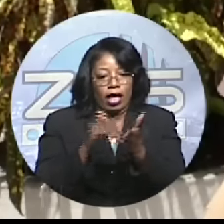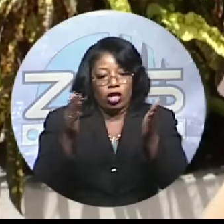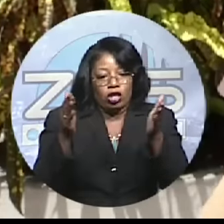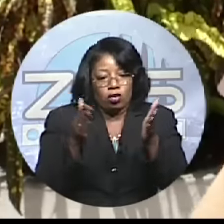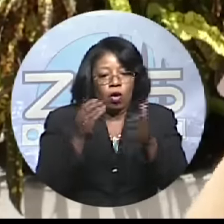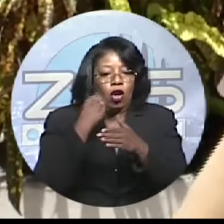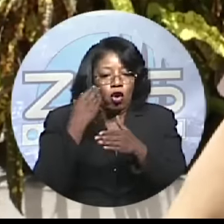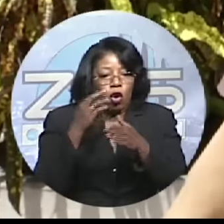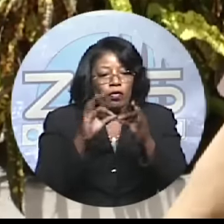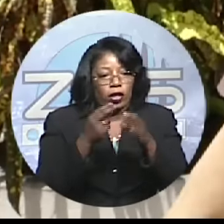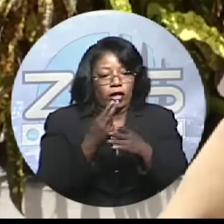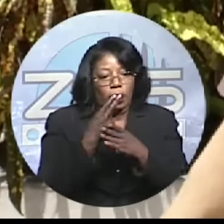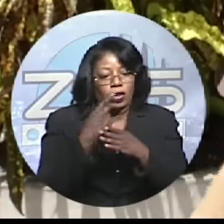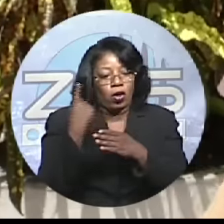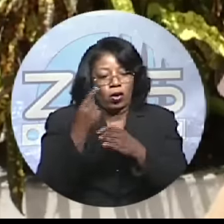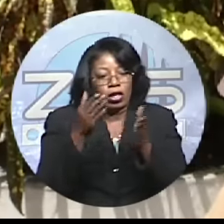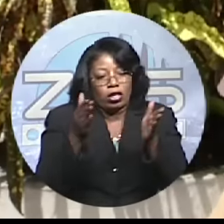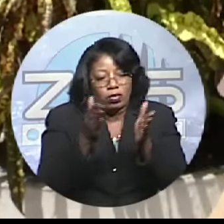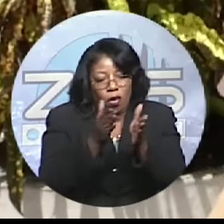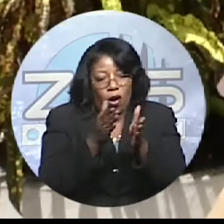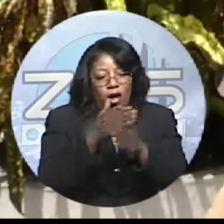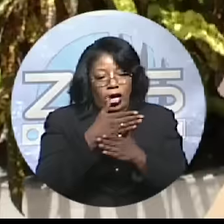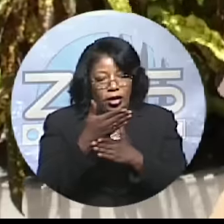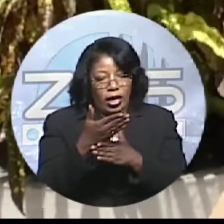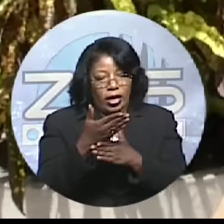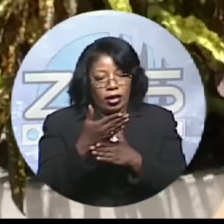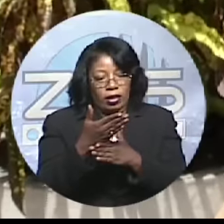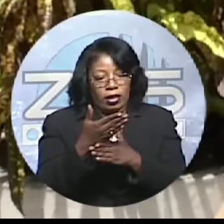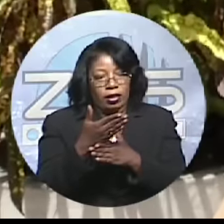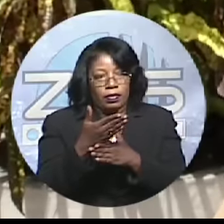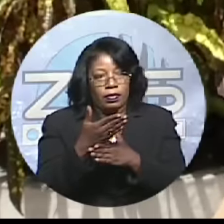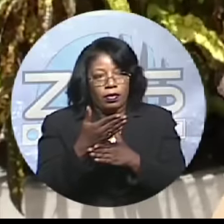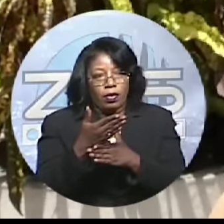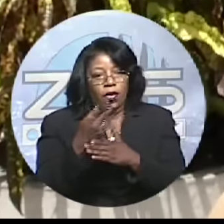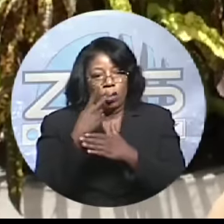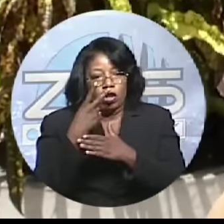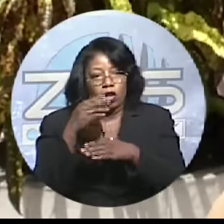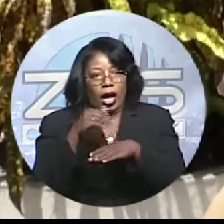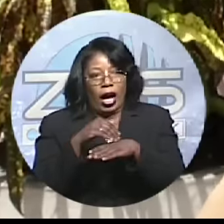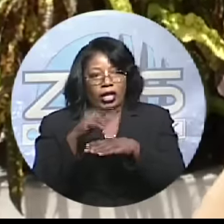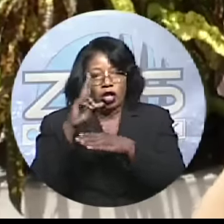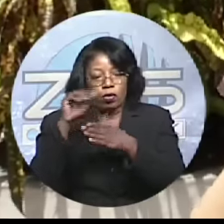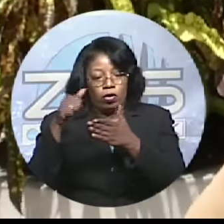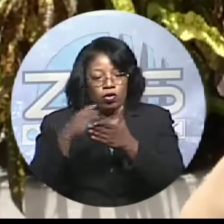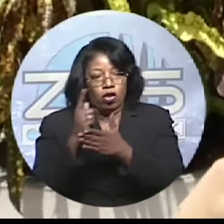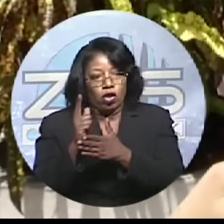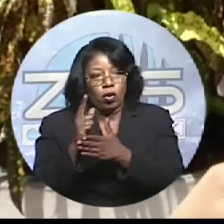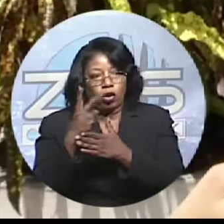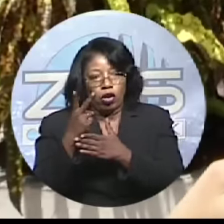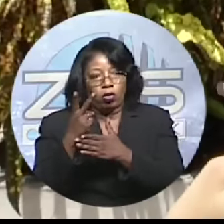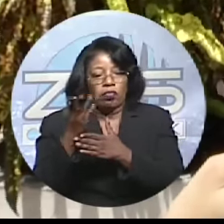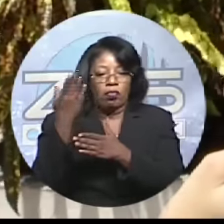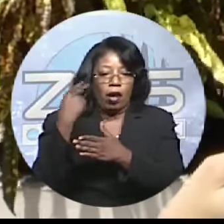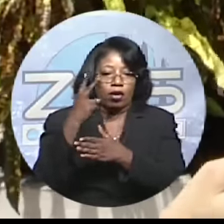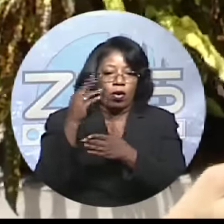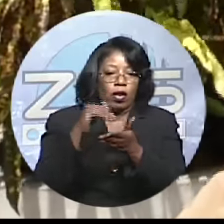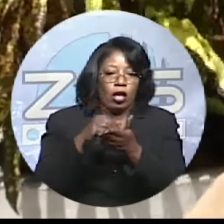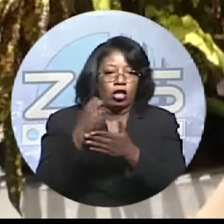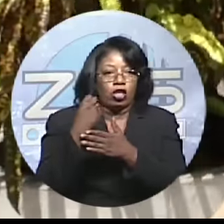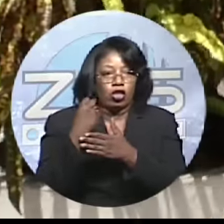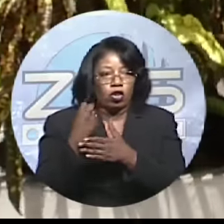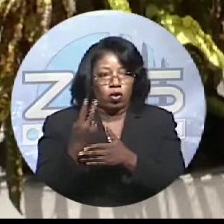small thing as far as the monies that were spent on a small home repair. When you look at Urban Renewal itself, you go back to 2012